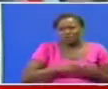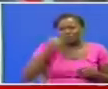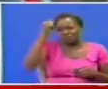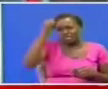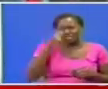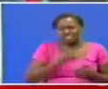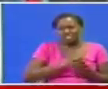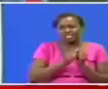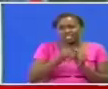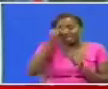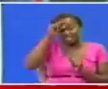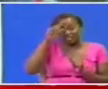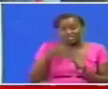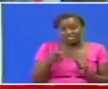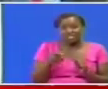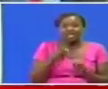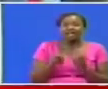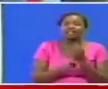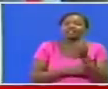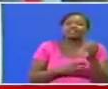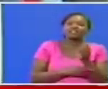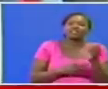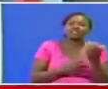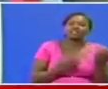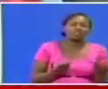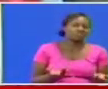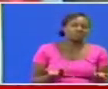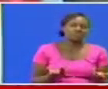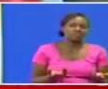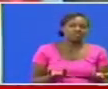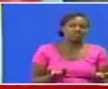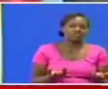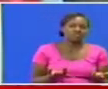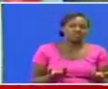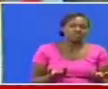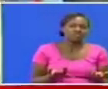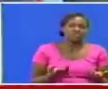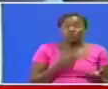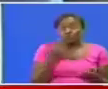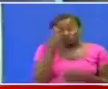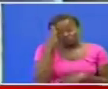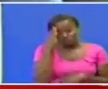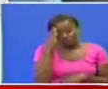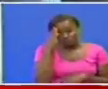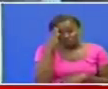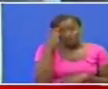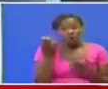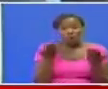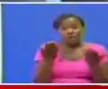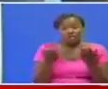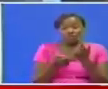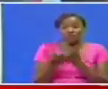turn governance into a giant game of theft and plunder. That means that who you know and where you come